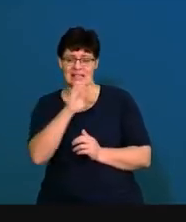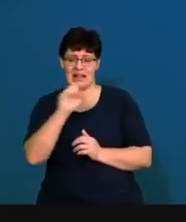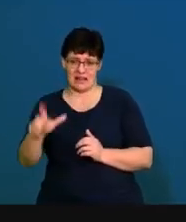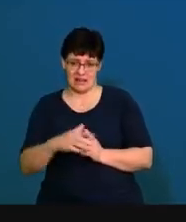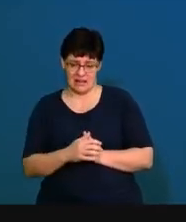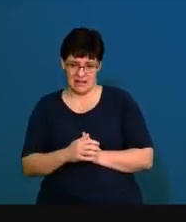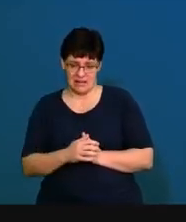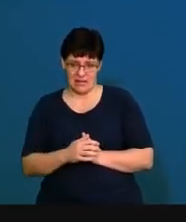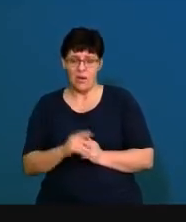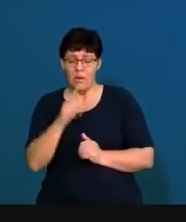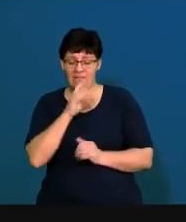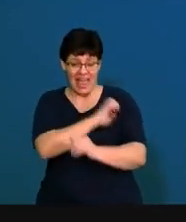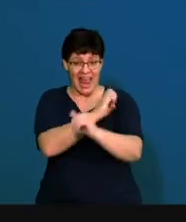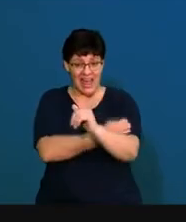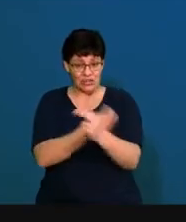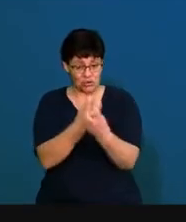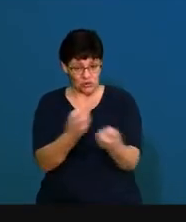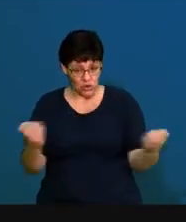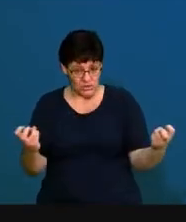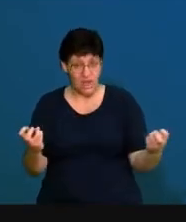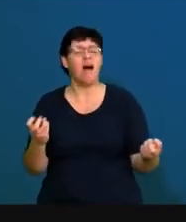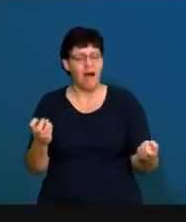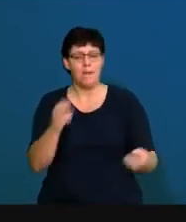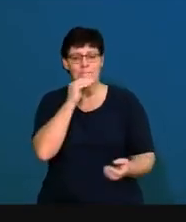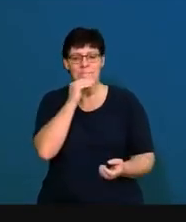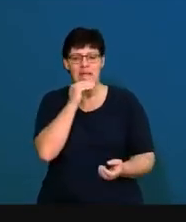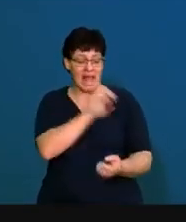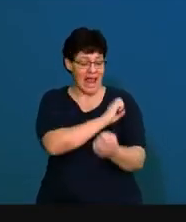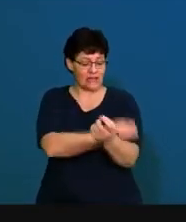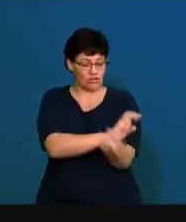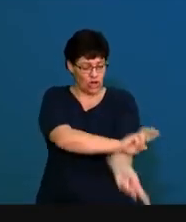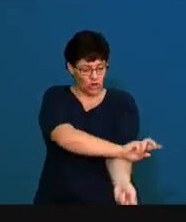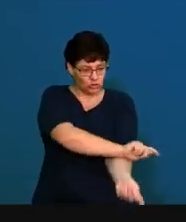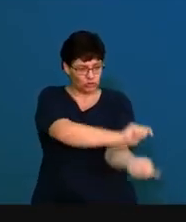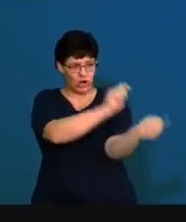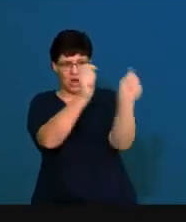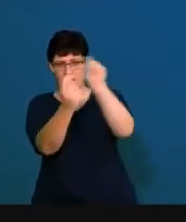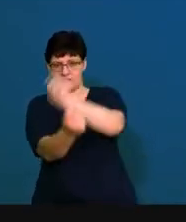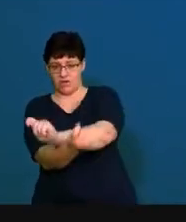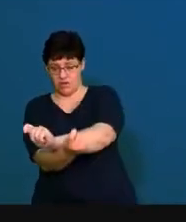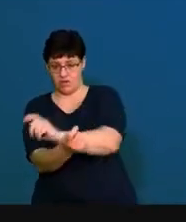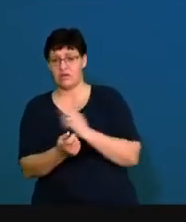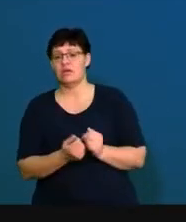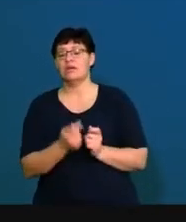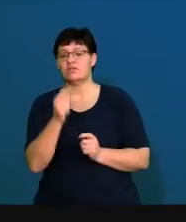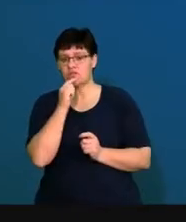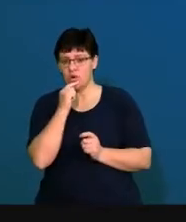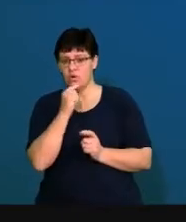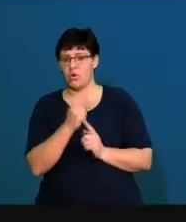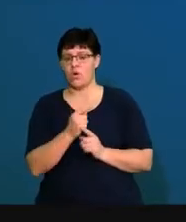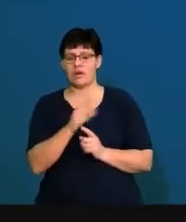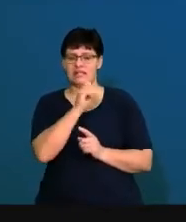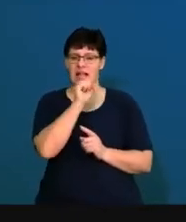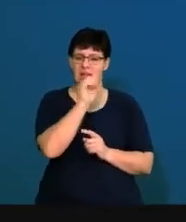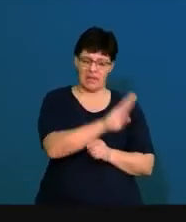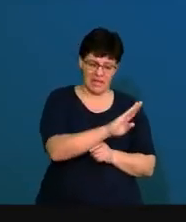an energy source, okay, which speaks to the energy transfer that is involved in cell. Let's call maybe this one electrochemical